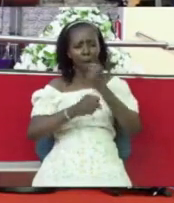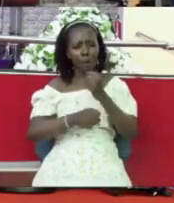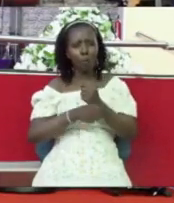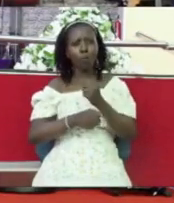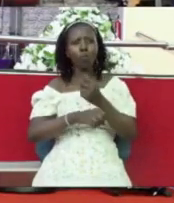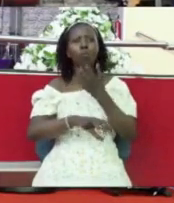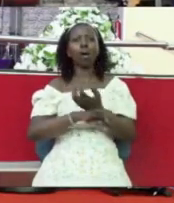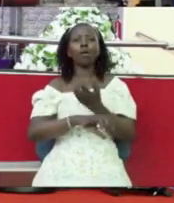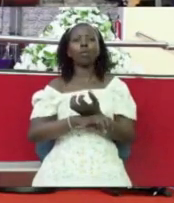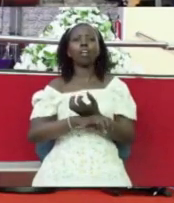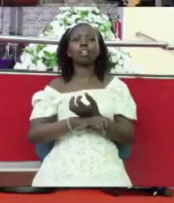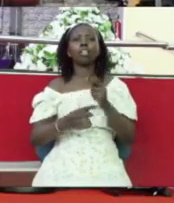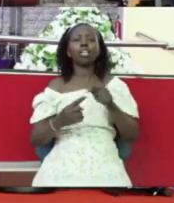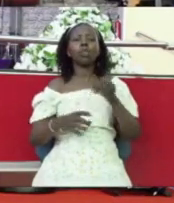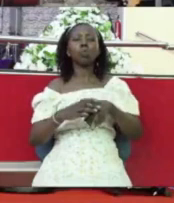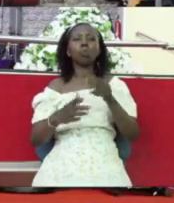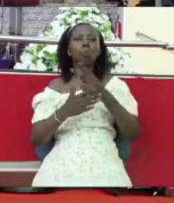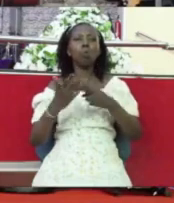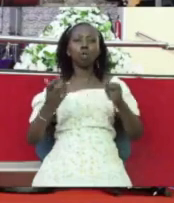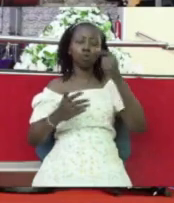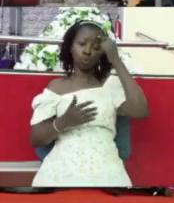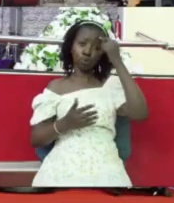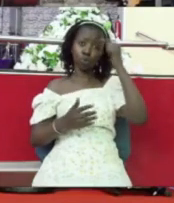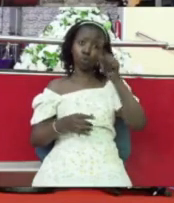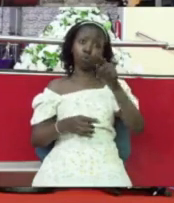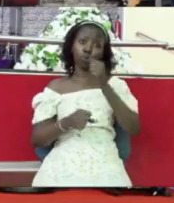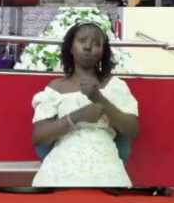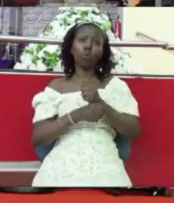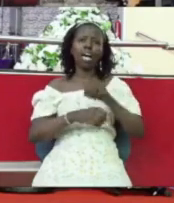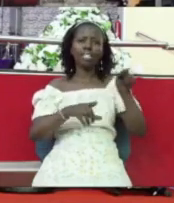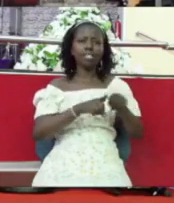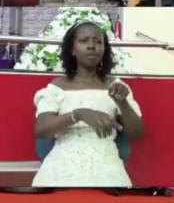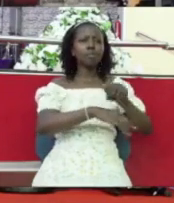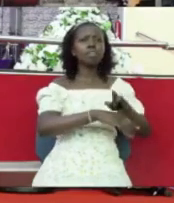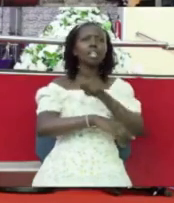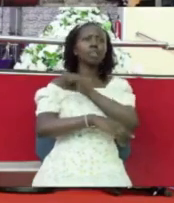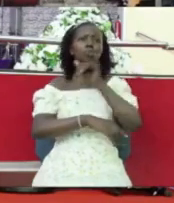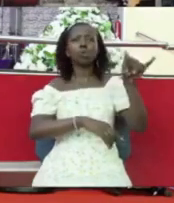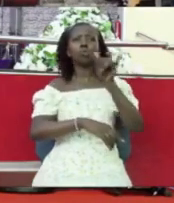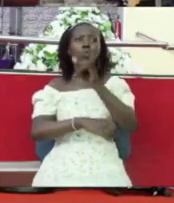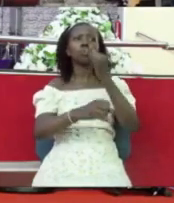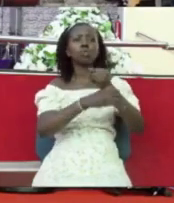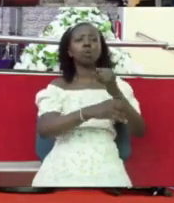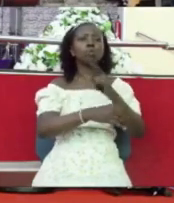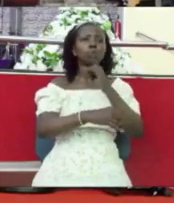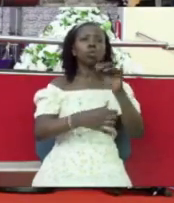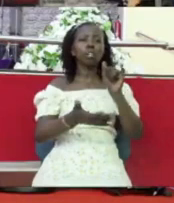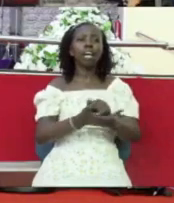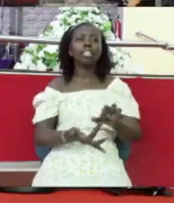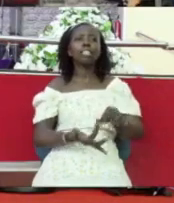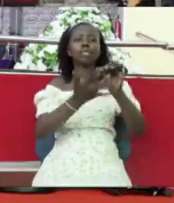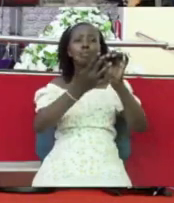yako. And we are sending you to those places so that you go and wakilisha us. Na tunakutuma mahali pale ndio ukaweze kuwa balozi wetu. So that it shall not be said